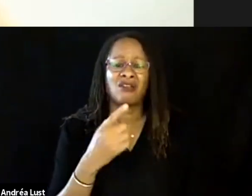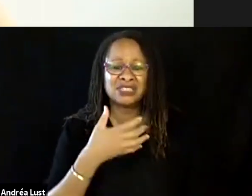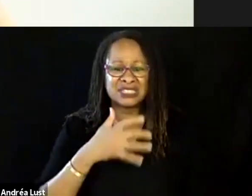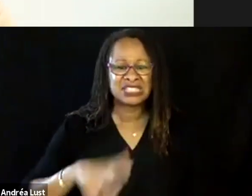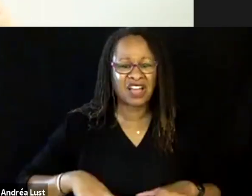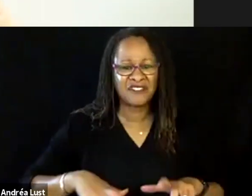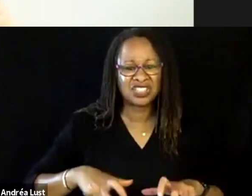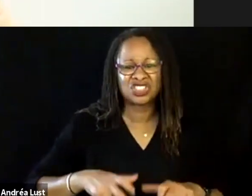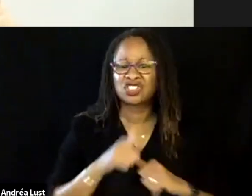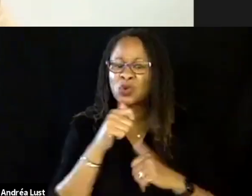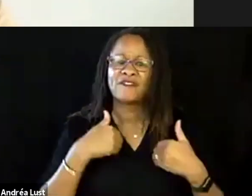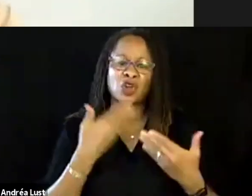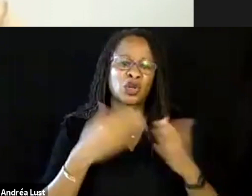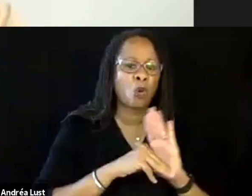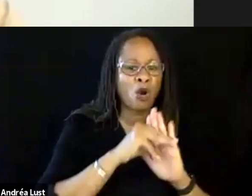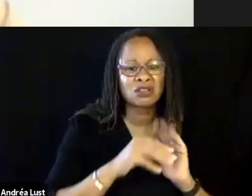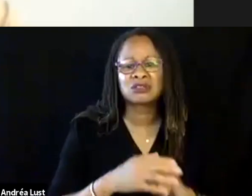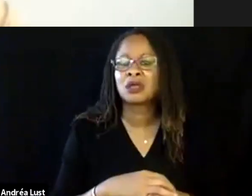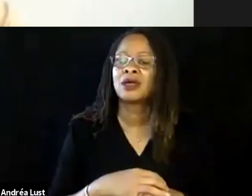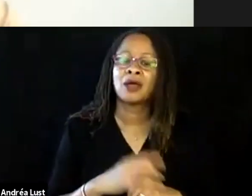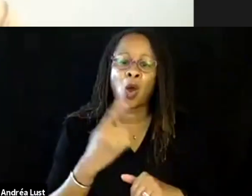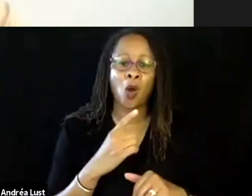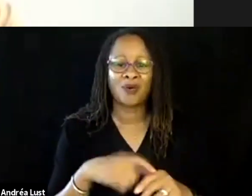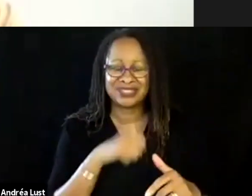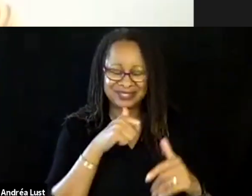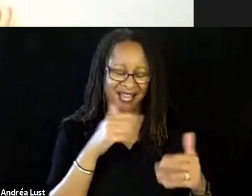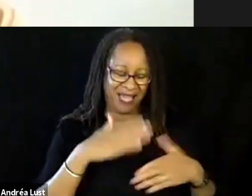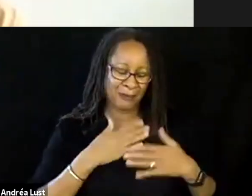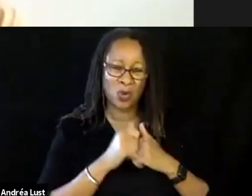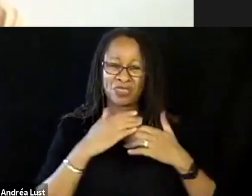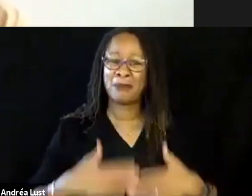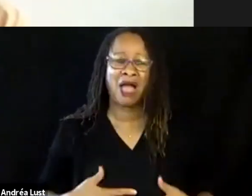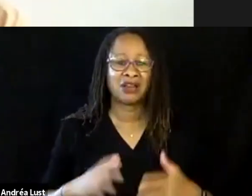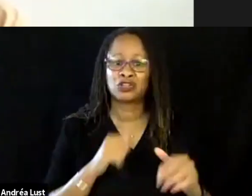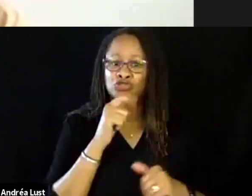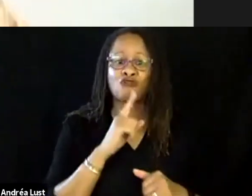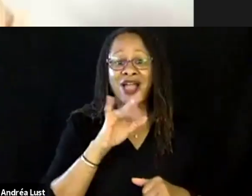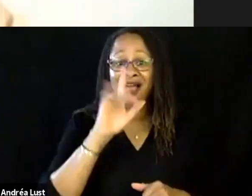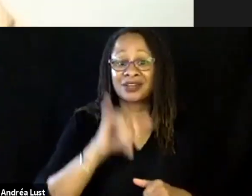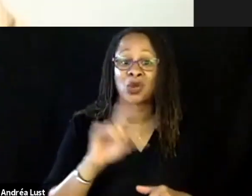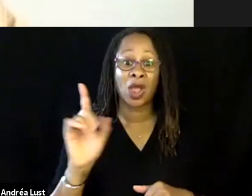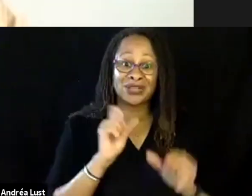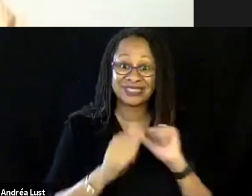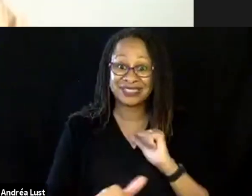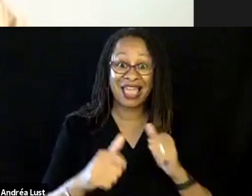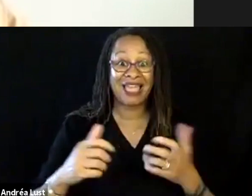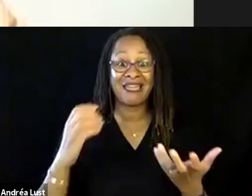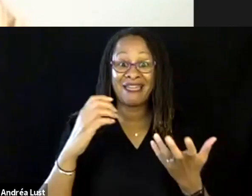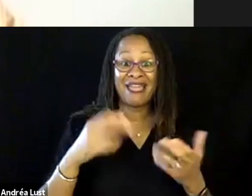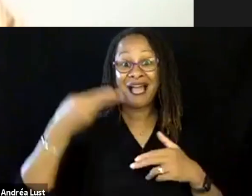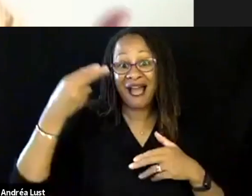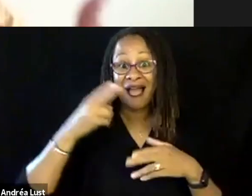otherwise lacking in morality, always dissatisfied with their body. There is no reality in which we stay